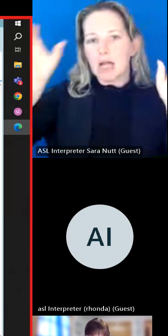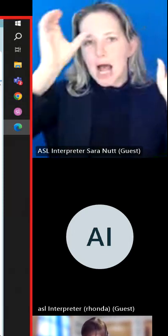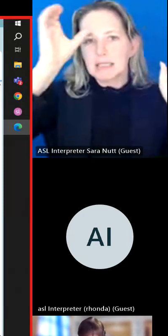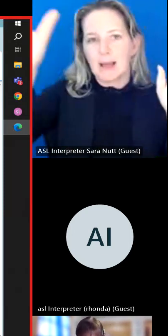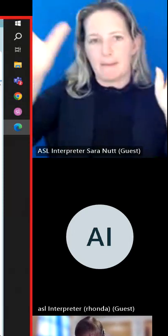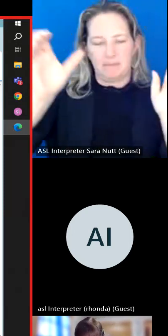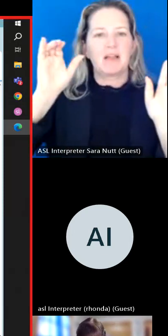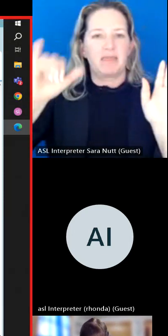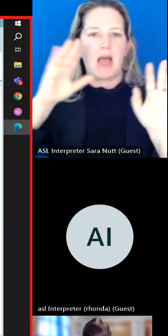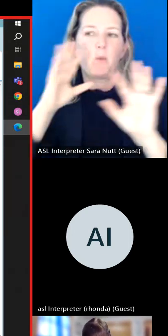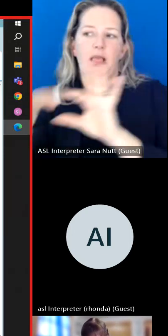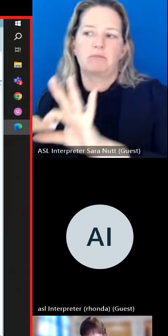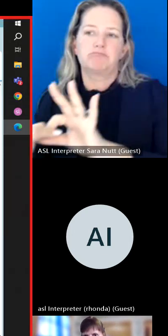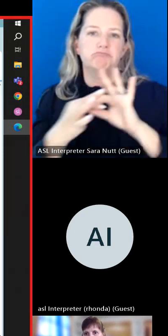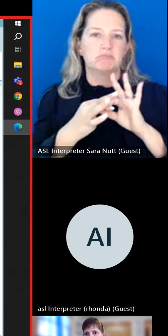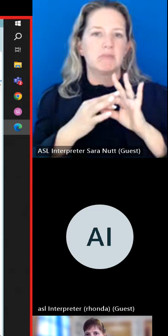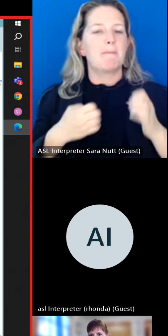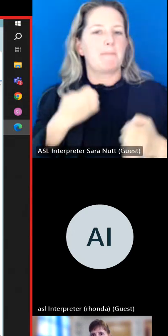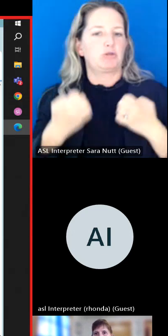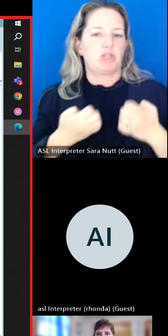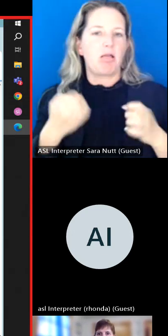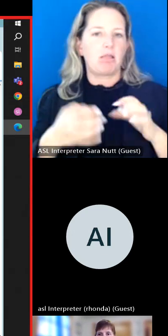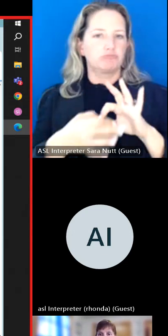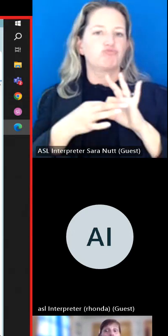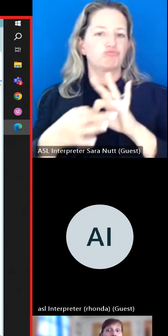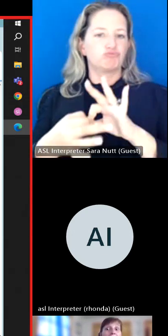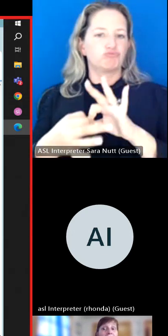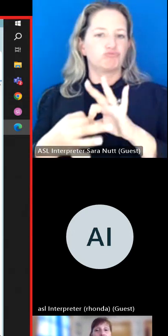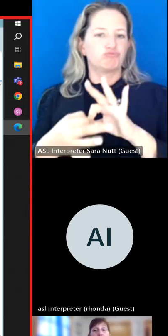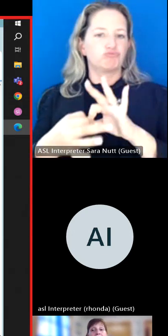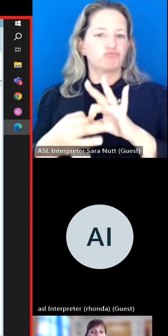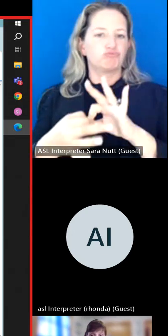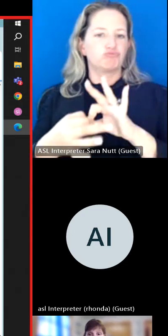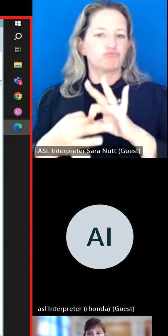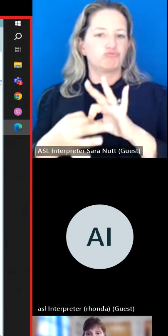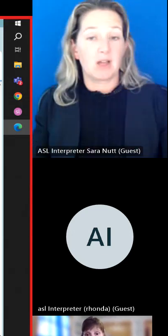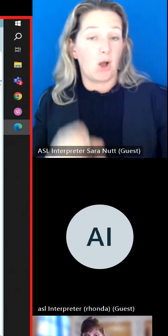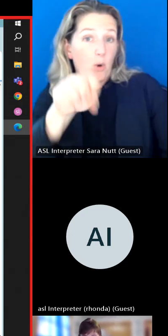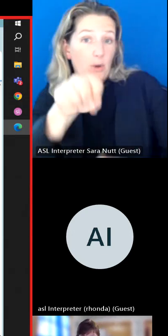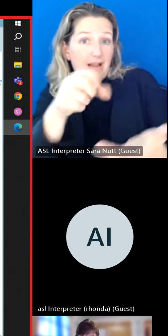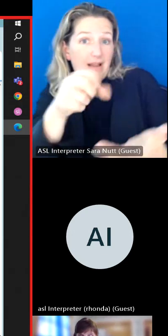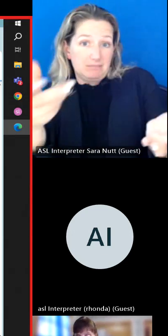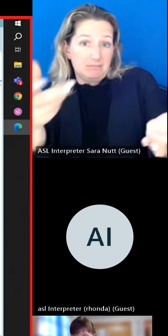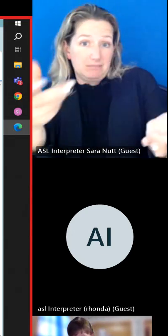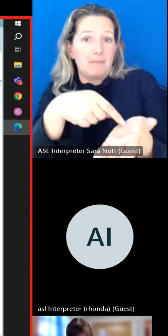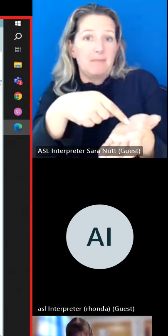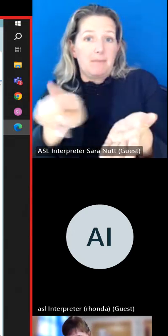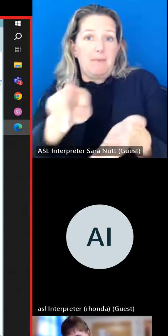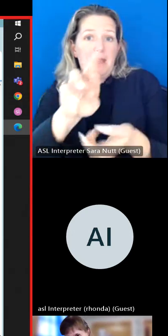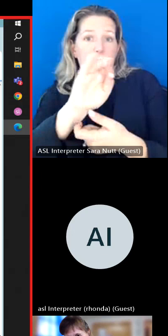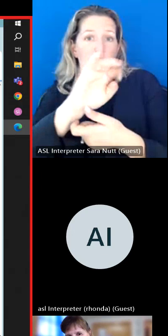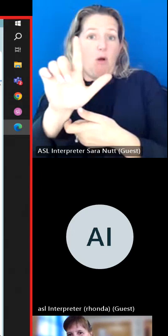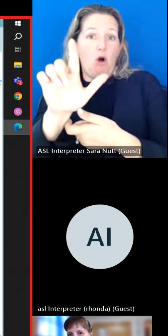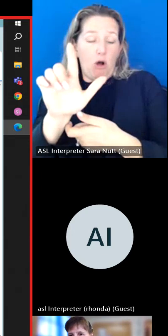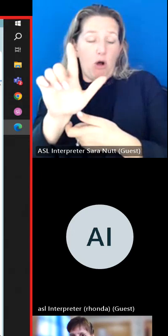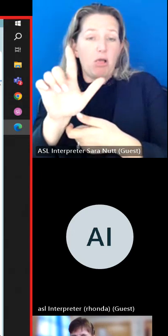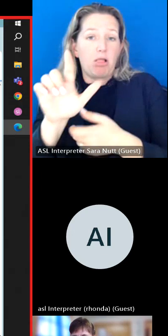Facts, impact of the decision on the ability to make payroll. Oh yeah, getting paid. That's a universal.